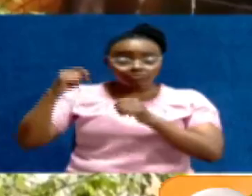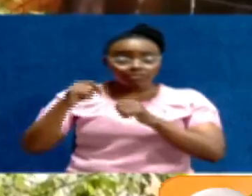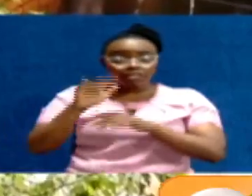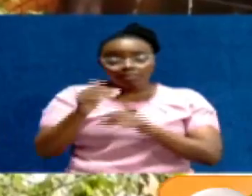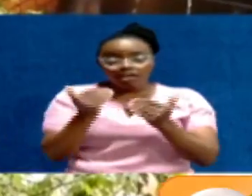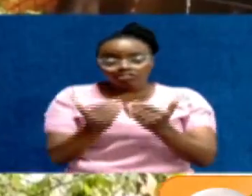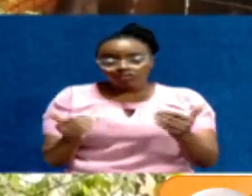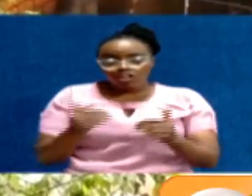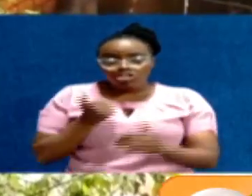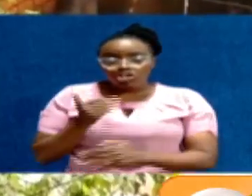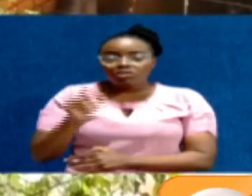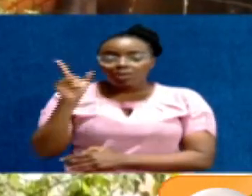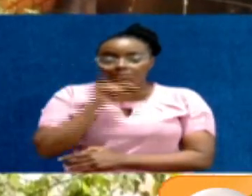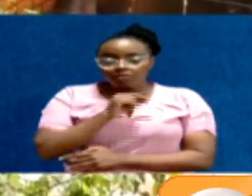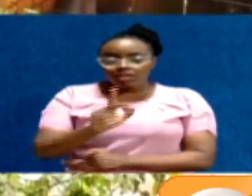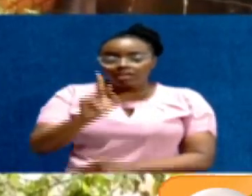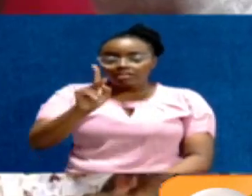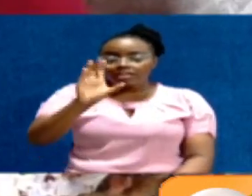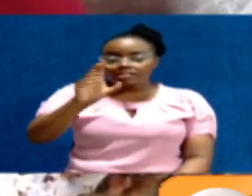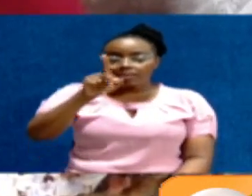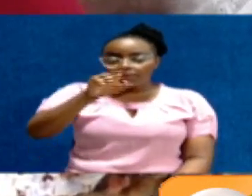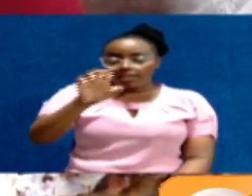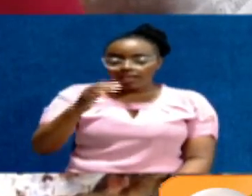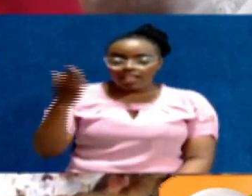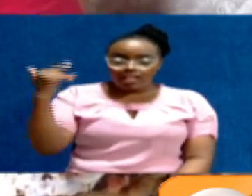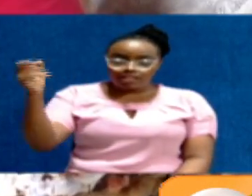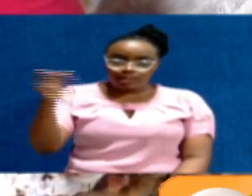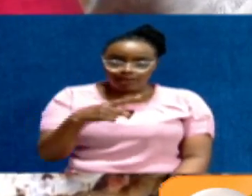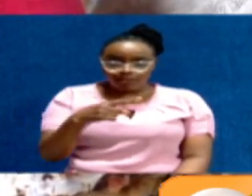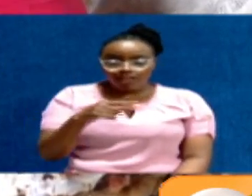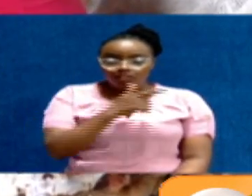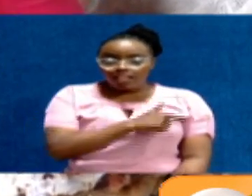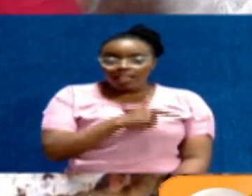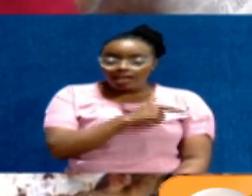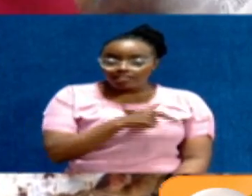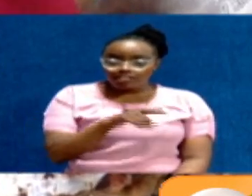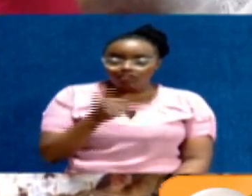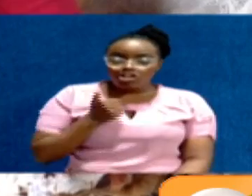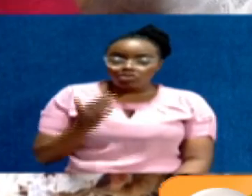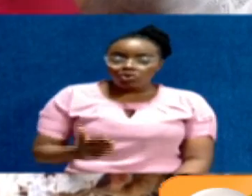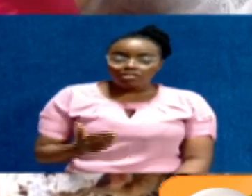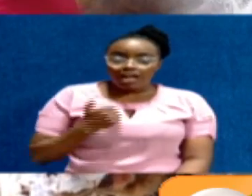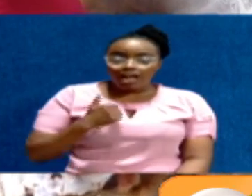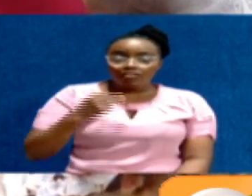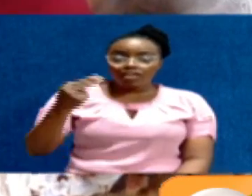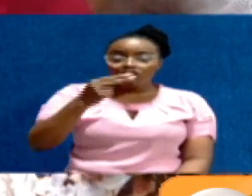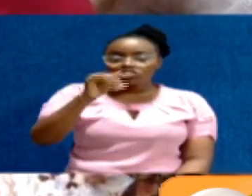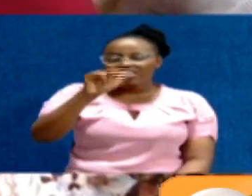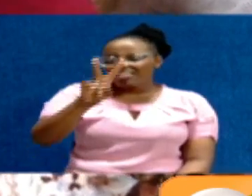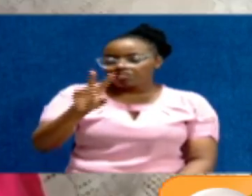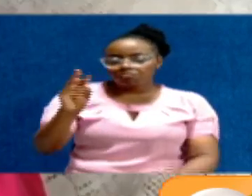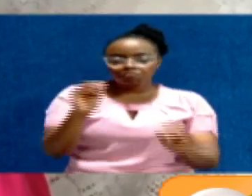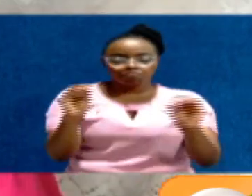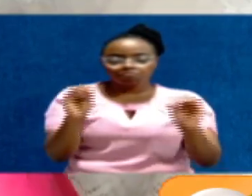child. Her daughter just completed her KCPE exams last month, and luckily, her daughter is